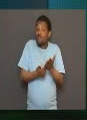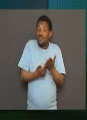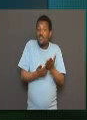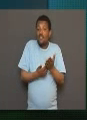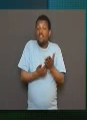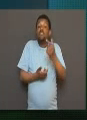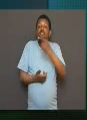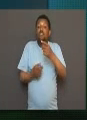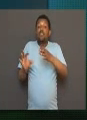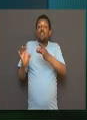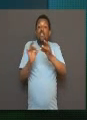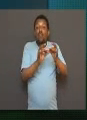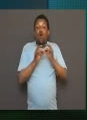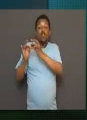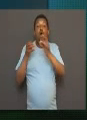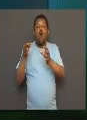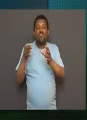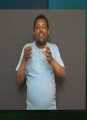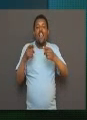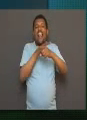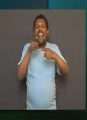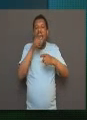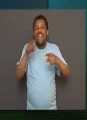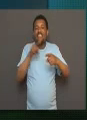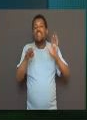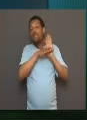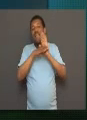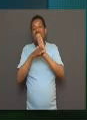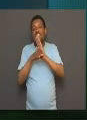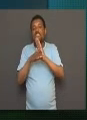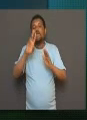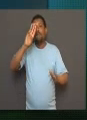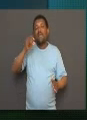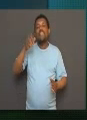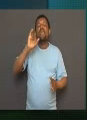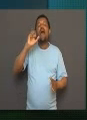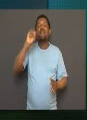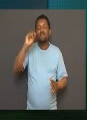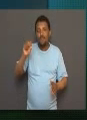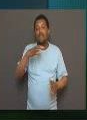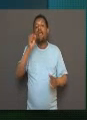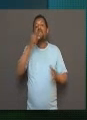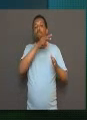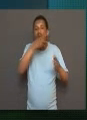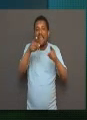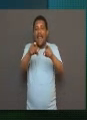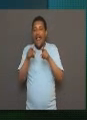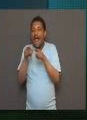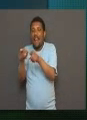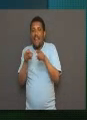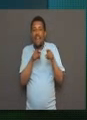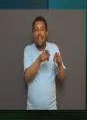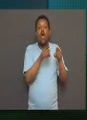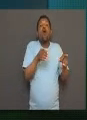is a network of lines representing meridians and parallels